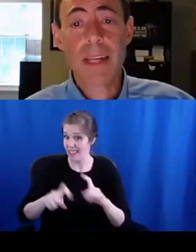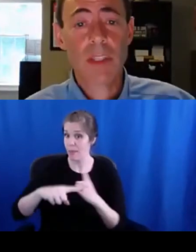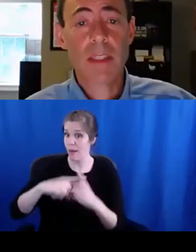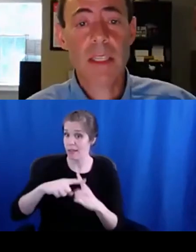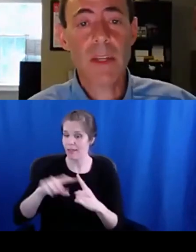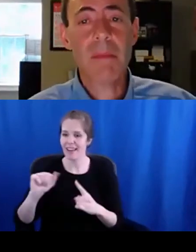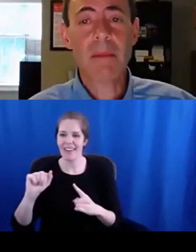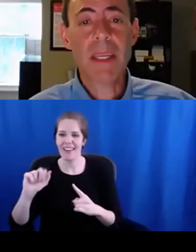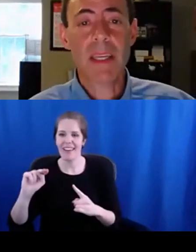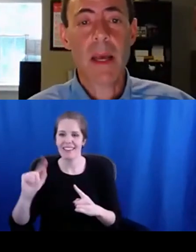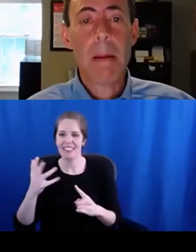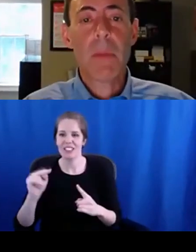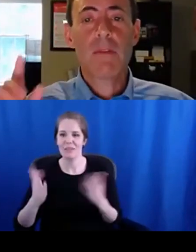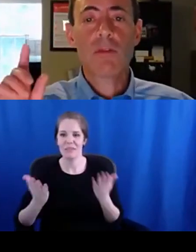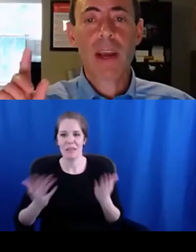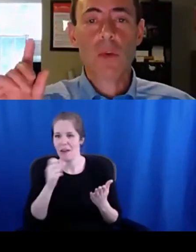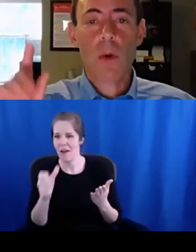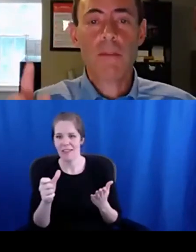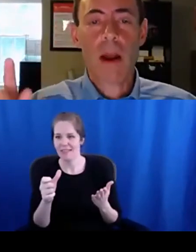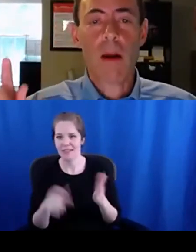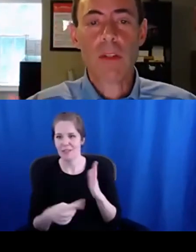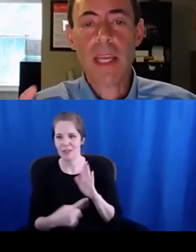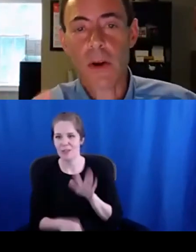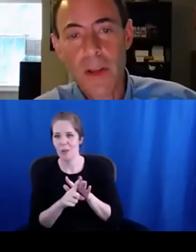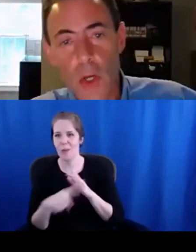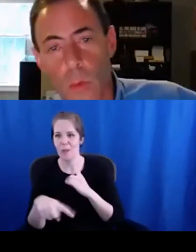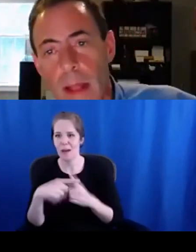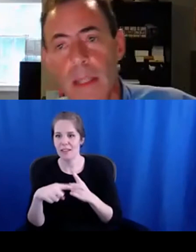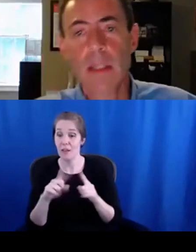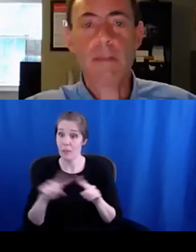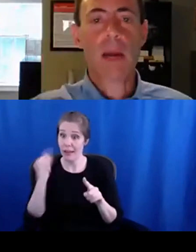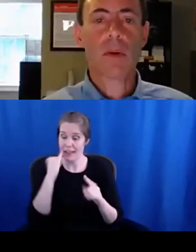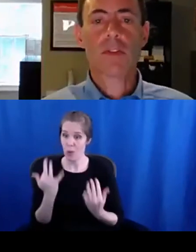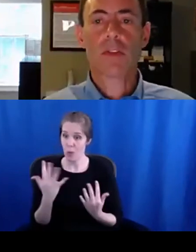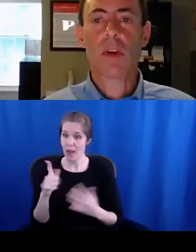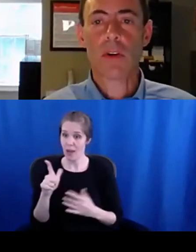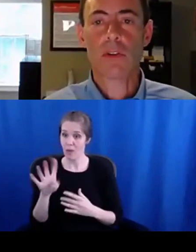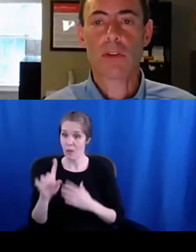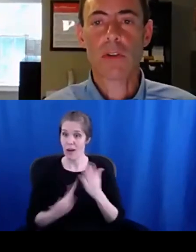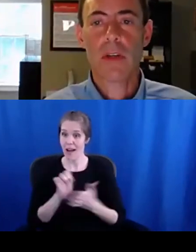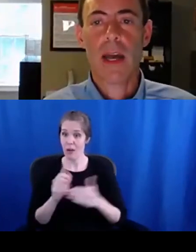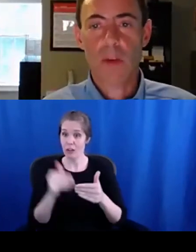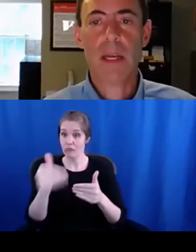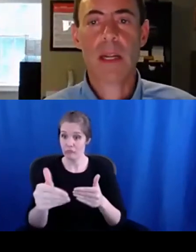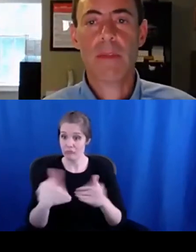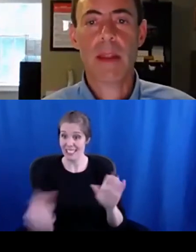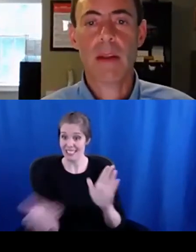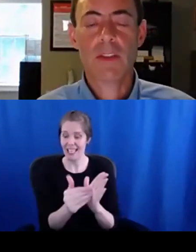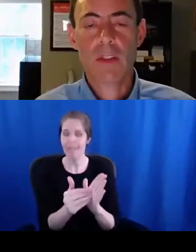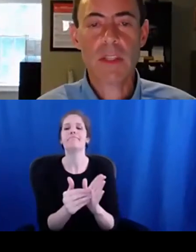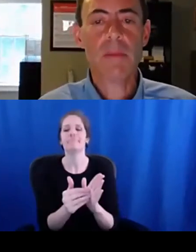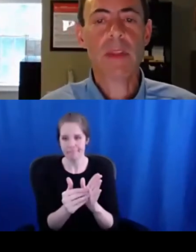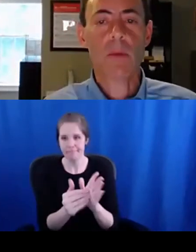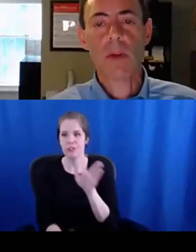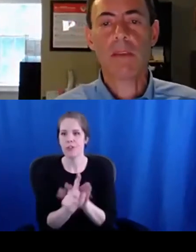lesser sensitivity might miss it. But if you check 24 hours later, you're well into the viral surge and you'll pick it up then. And so